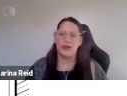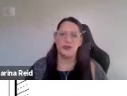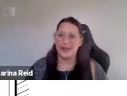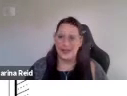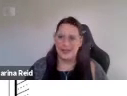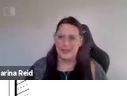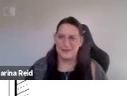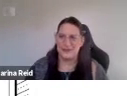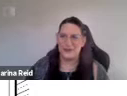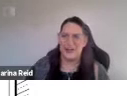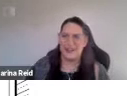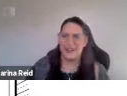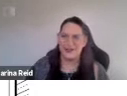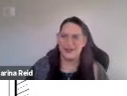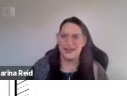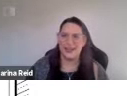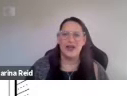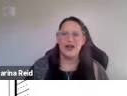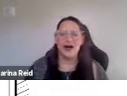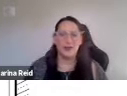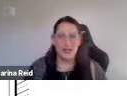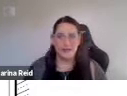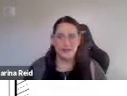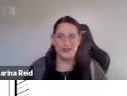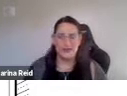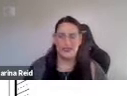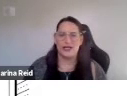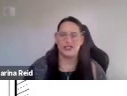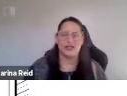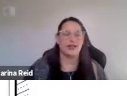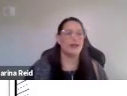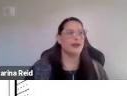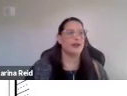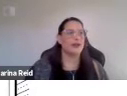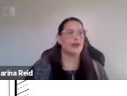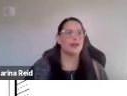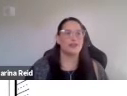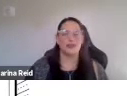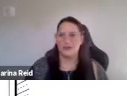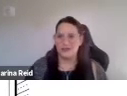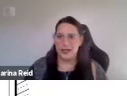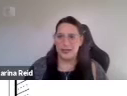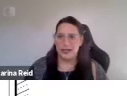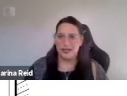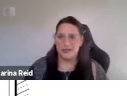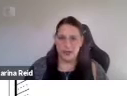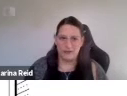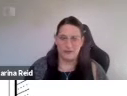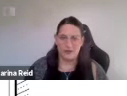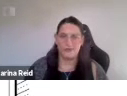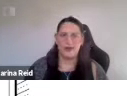know way, way ahead of time before you had to apply if there was going to be changing in terms of